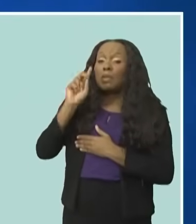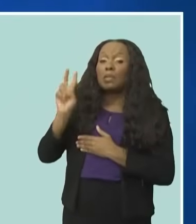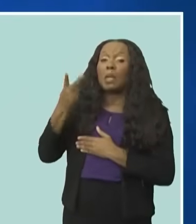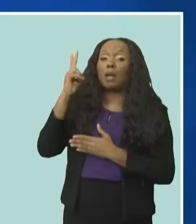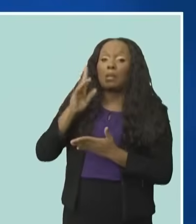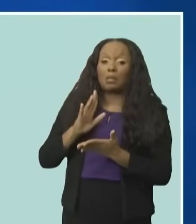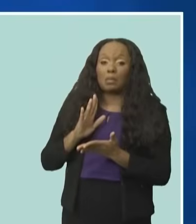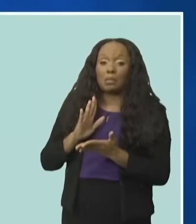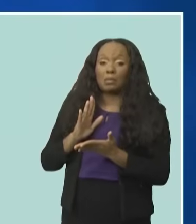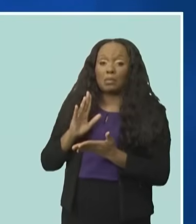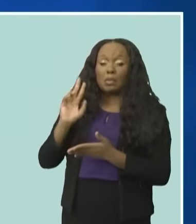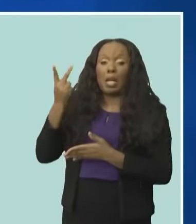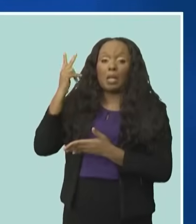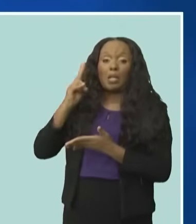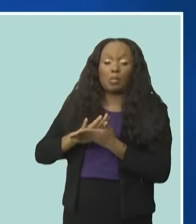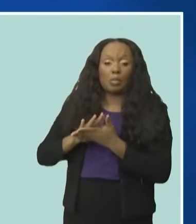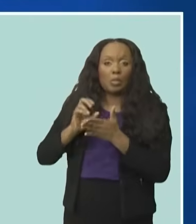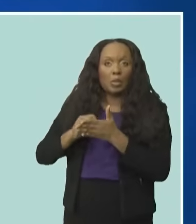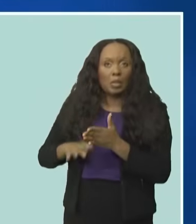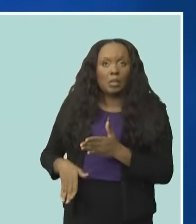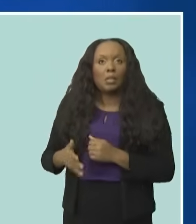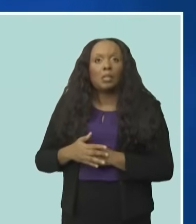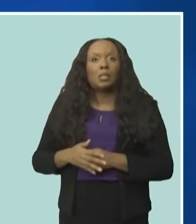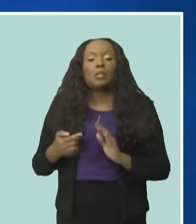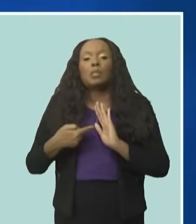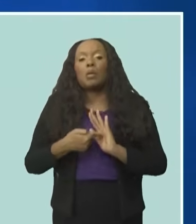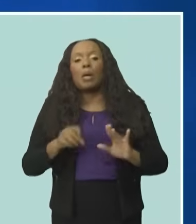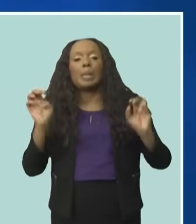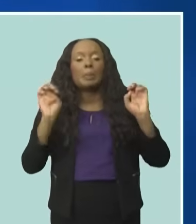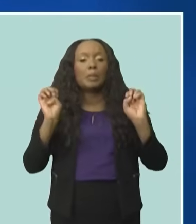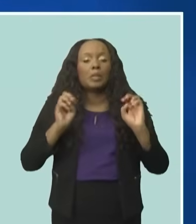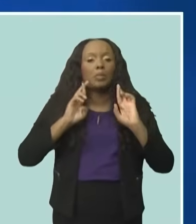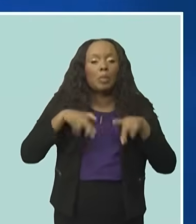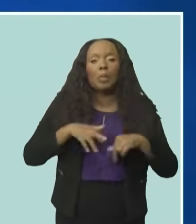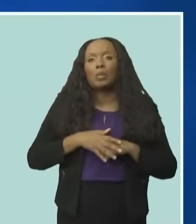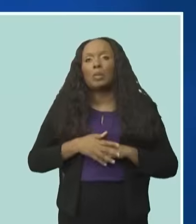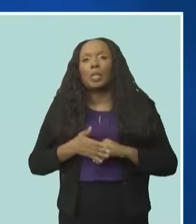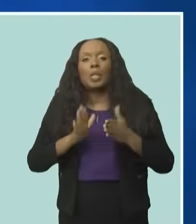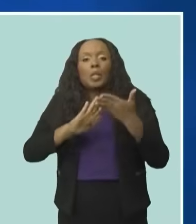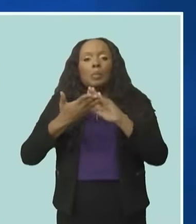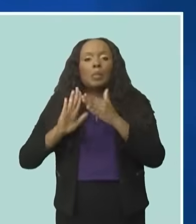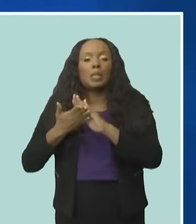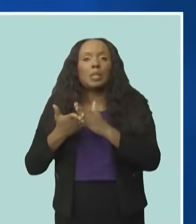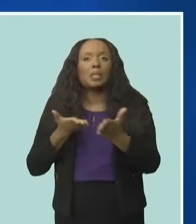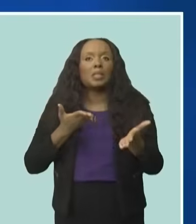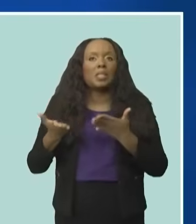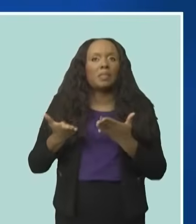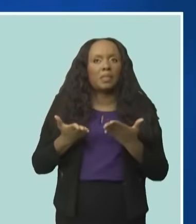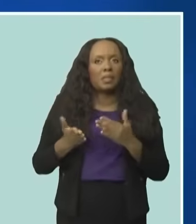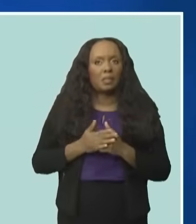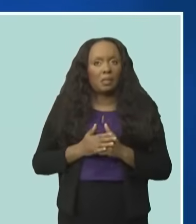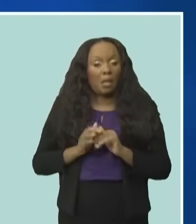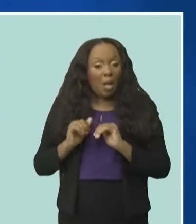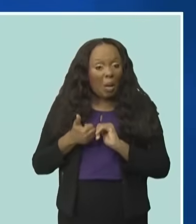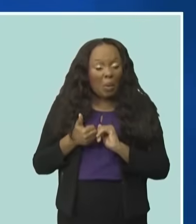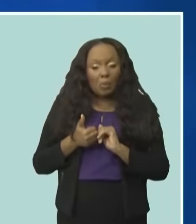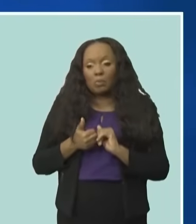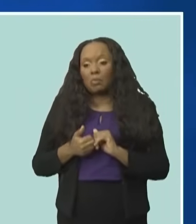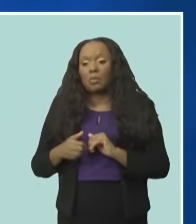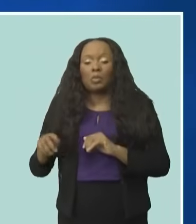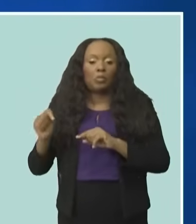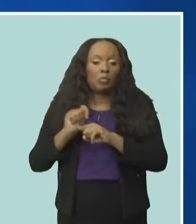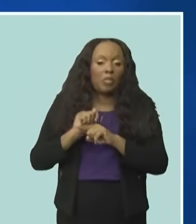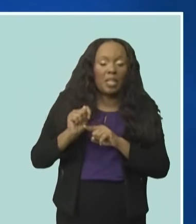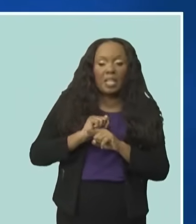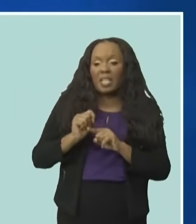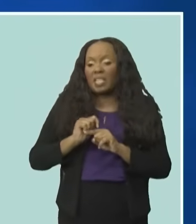to the fundamentals of firefighting, emergency response, and community service through hands-on training and classroom